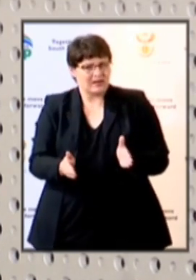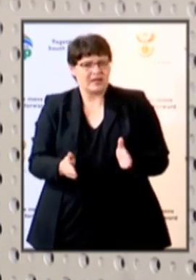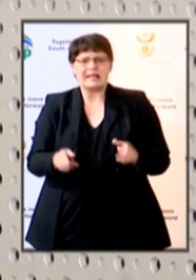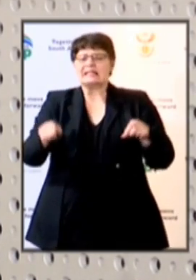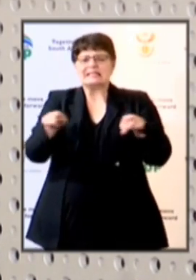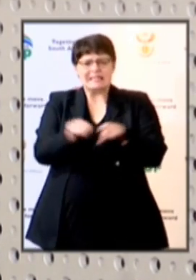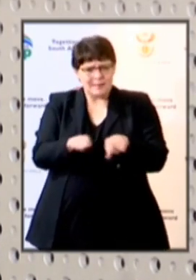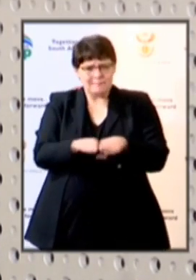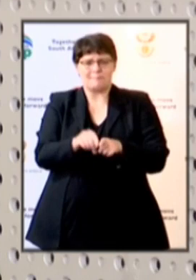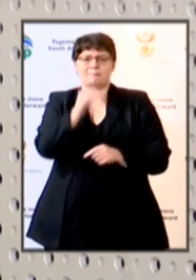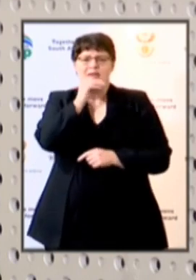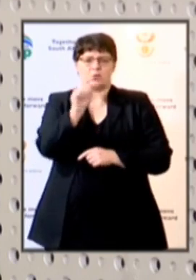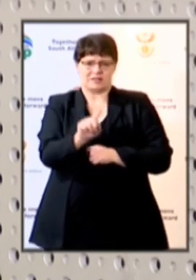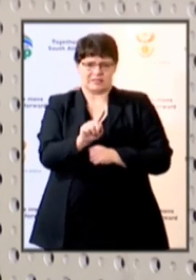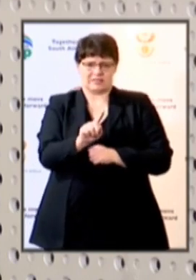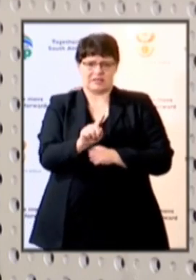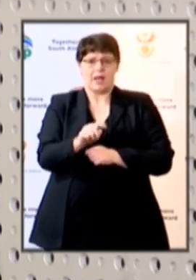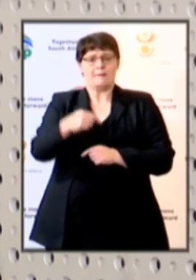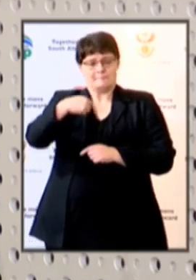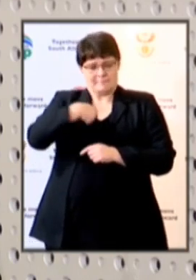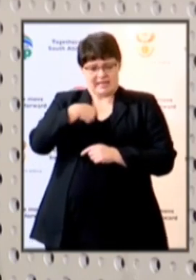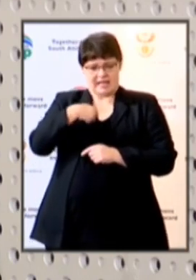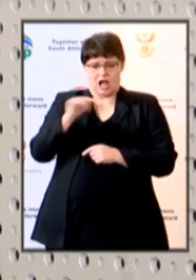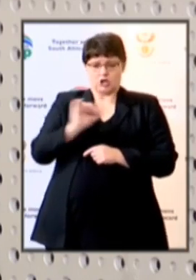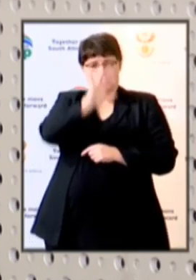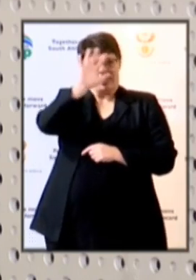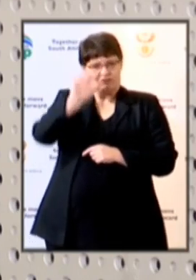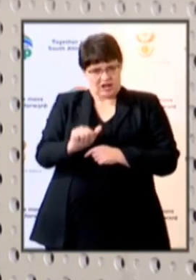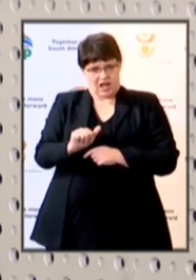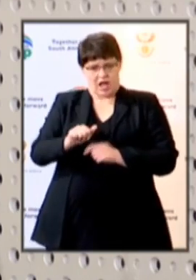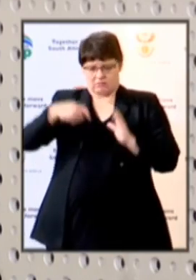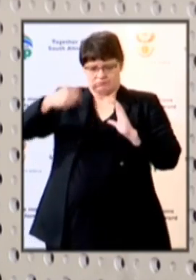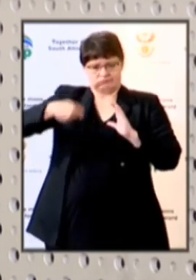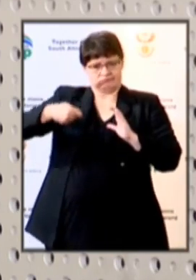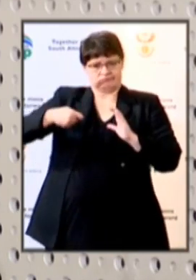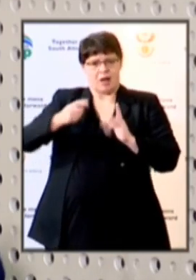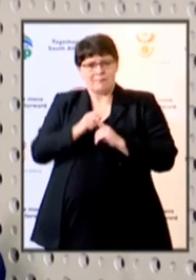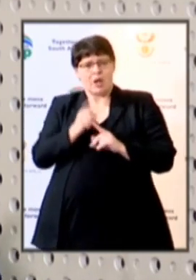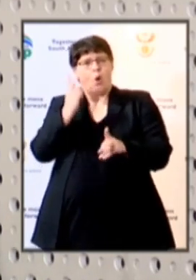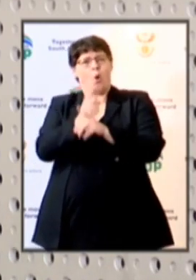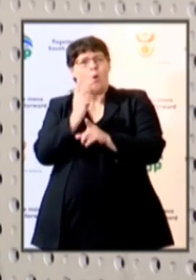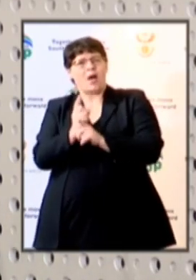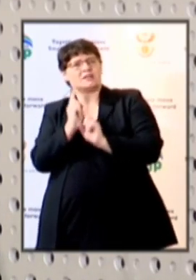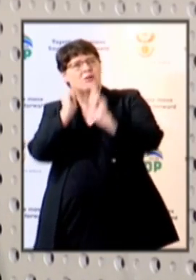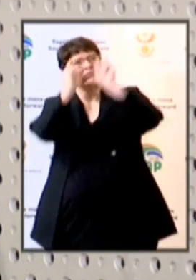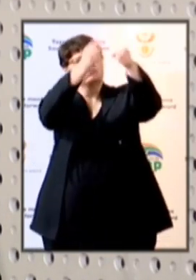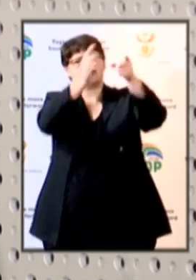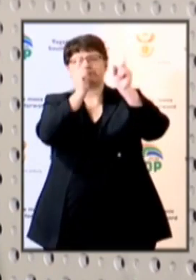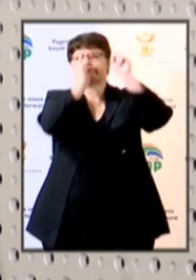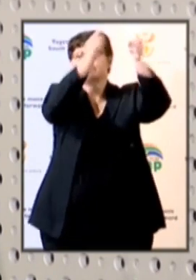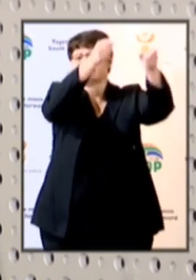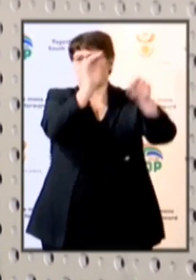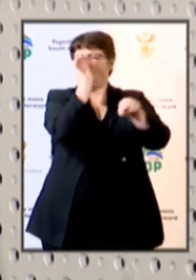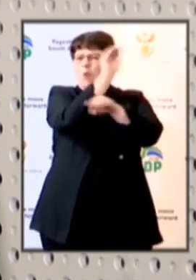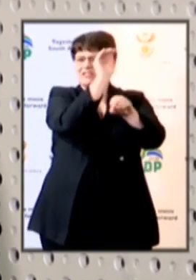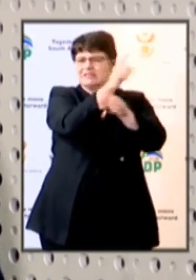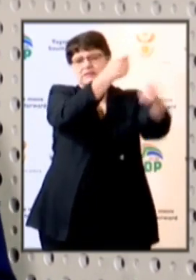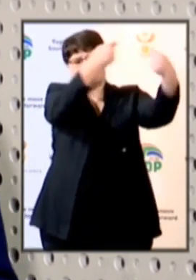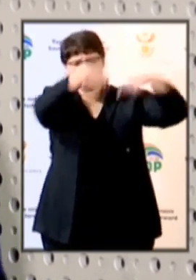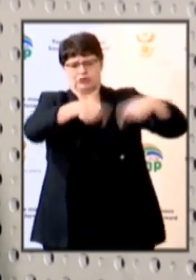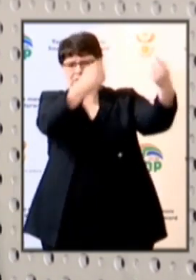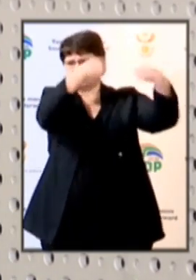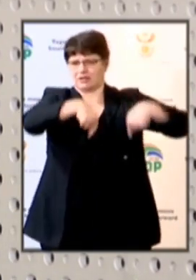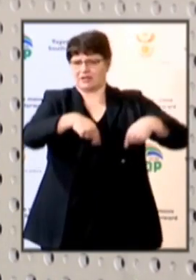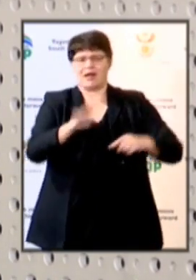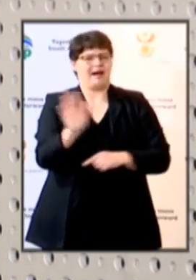South African made products, to buy local, because we've had a significant knock on our economy. There's no question about